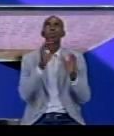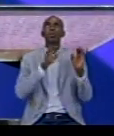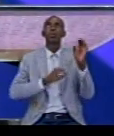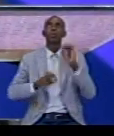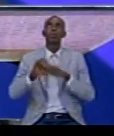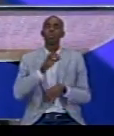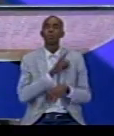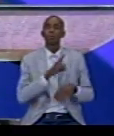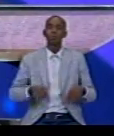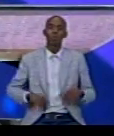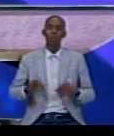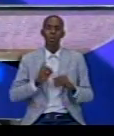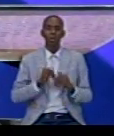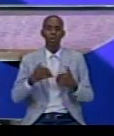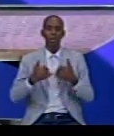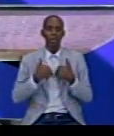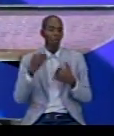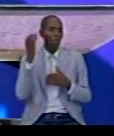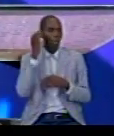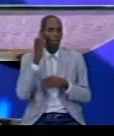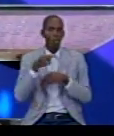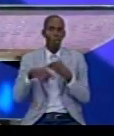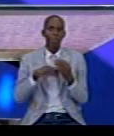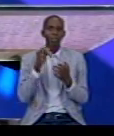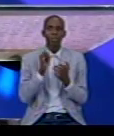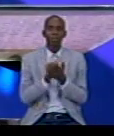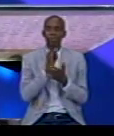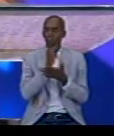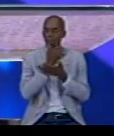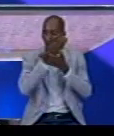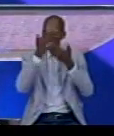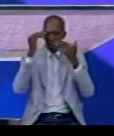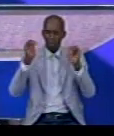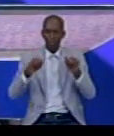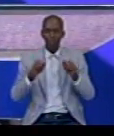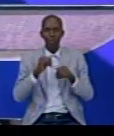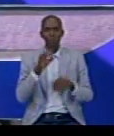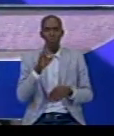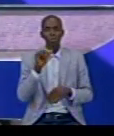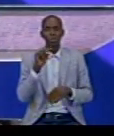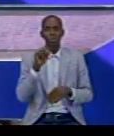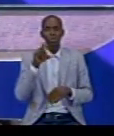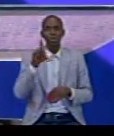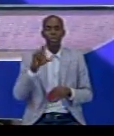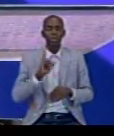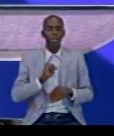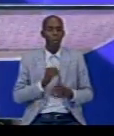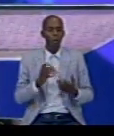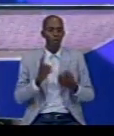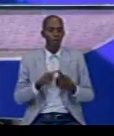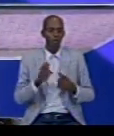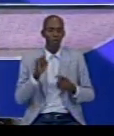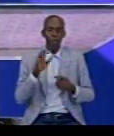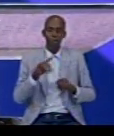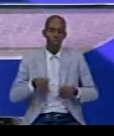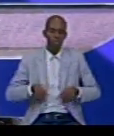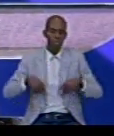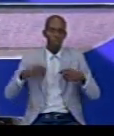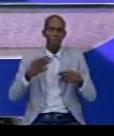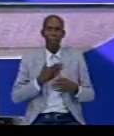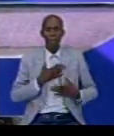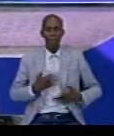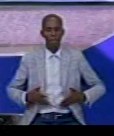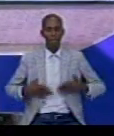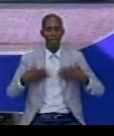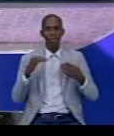heard about the unforgettable Daniel. I want to so live my life that I too, by